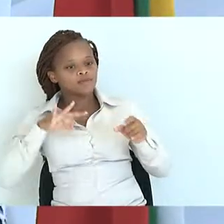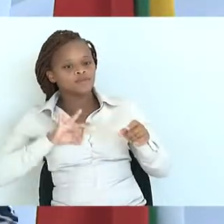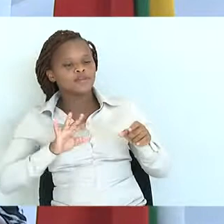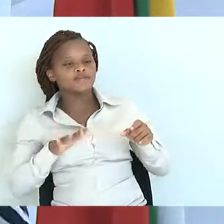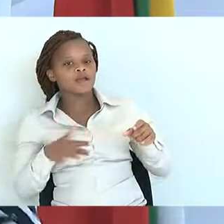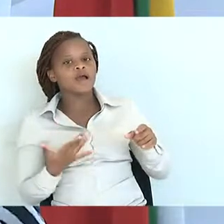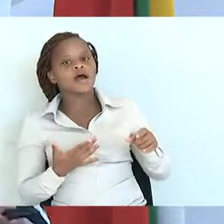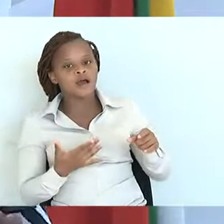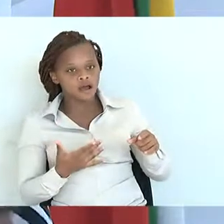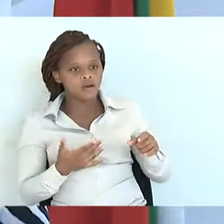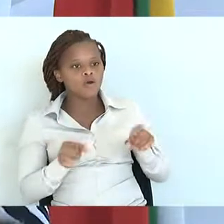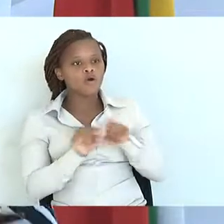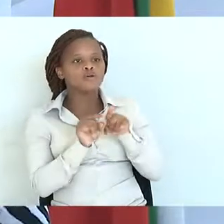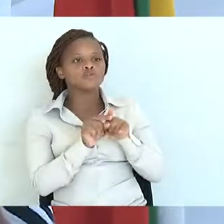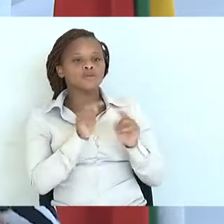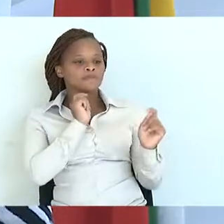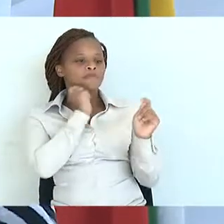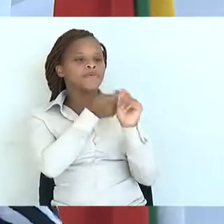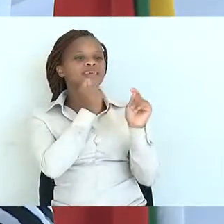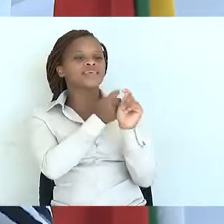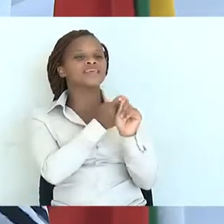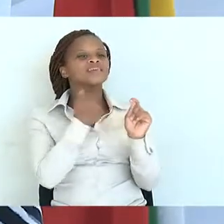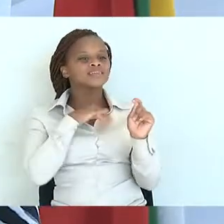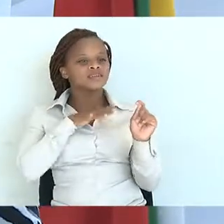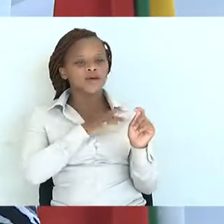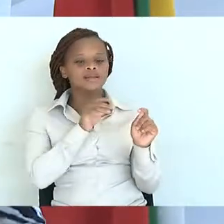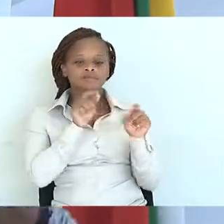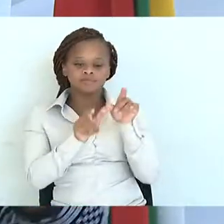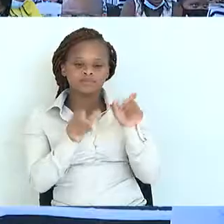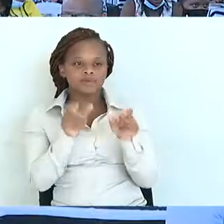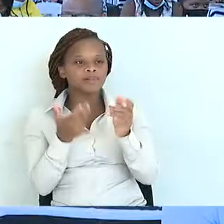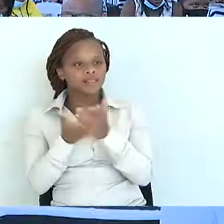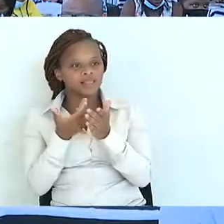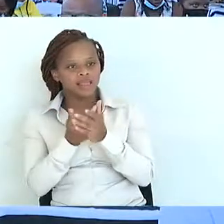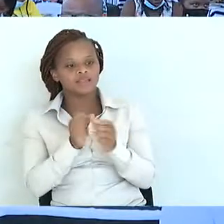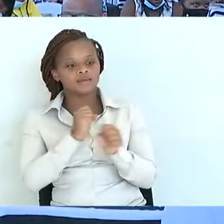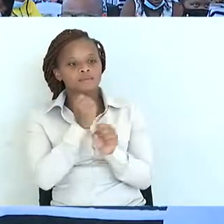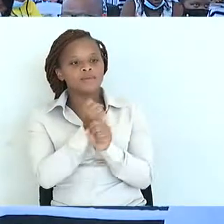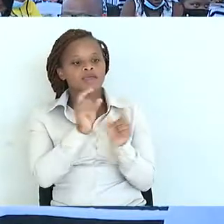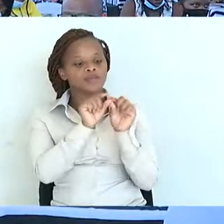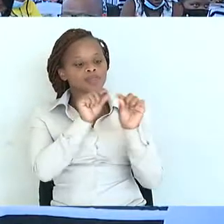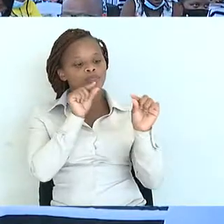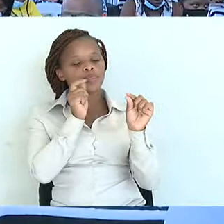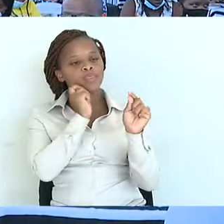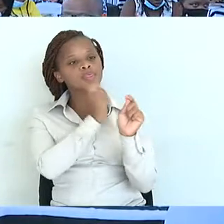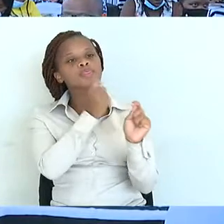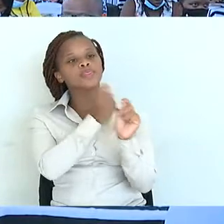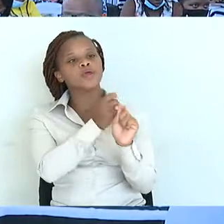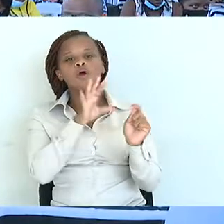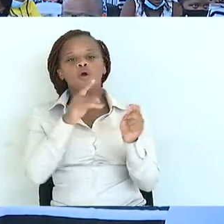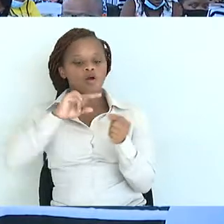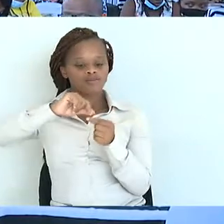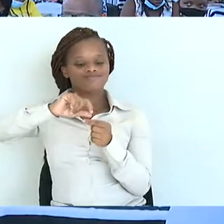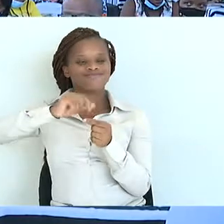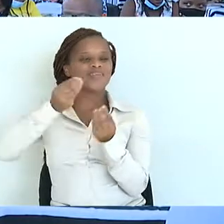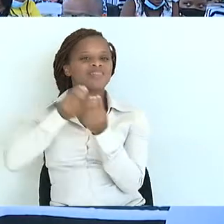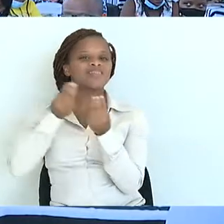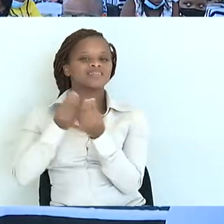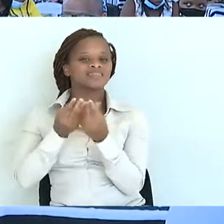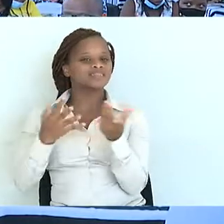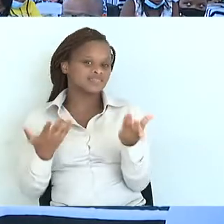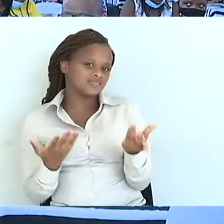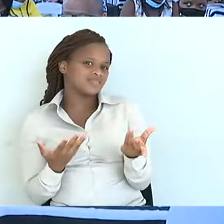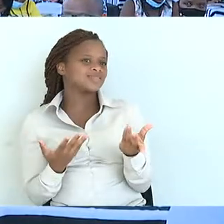Ipikiri sifuna abantu labazokwazi ukuthi ba manufacture ipikiri angithi or amabouts lawo okubopha ngawo nazonke lezo zinto lezo. Akusi